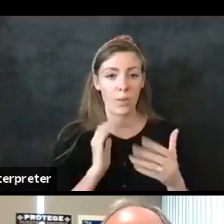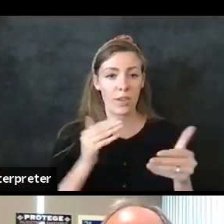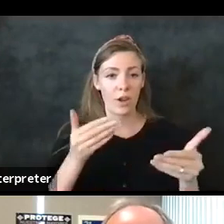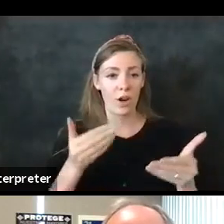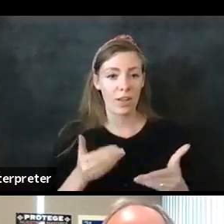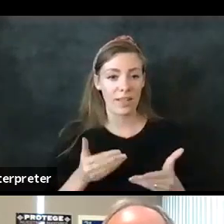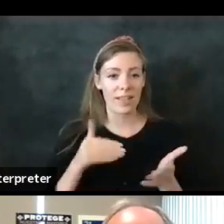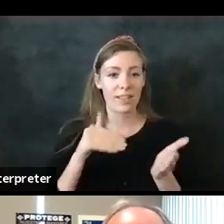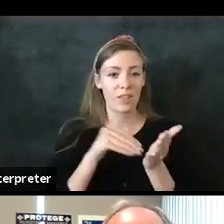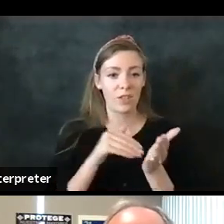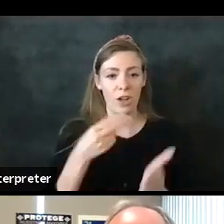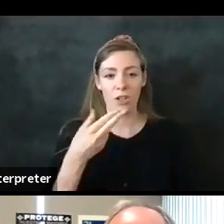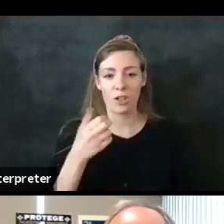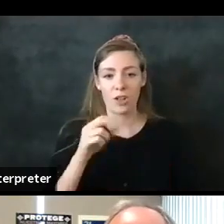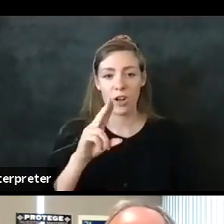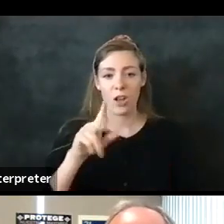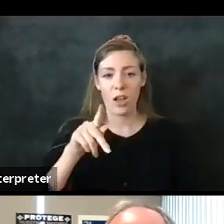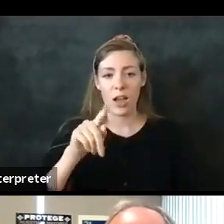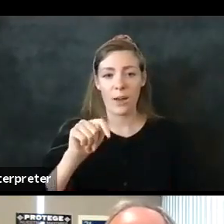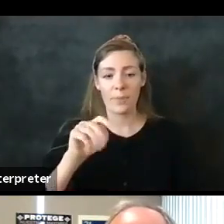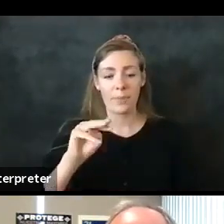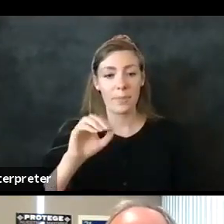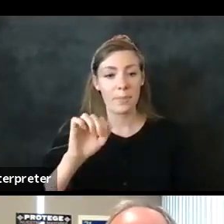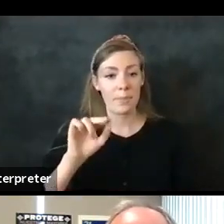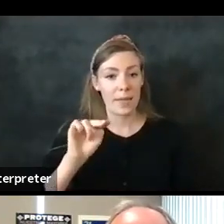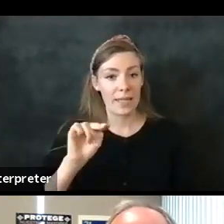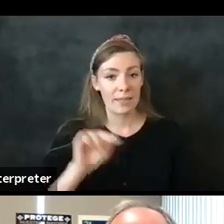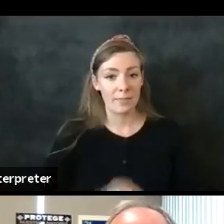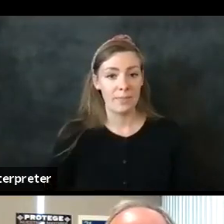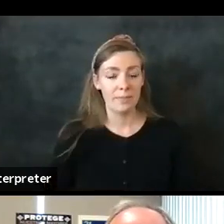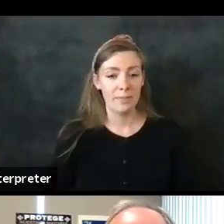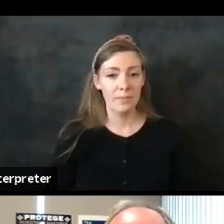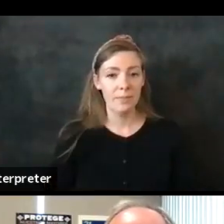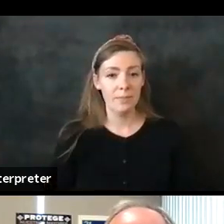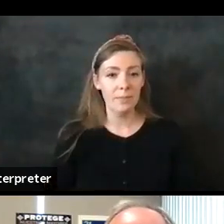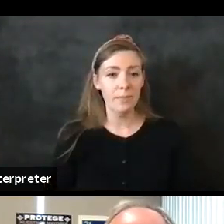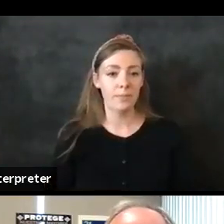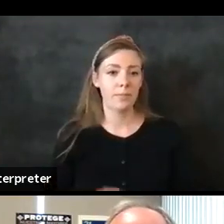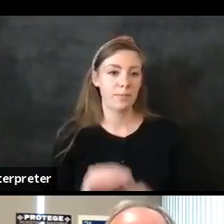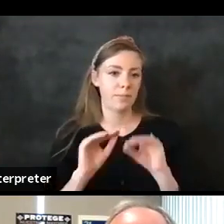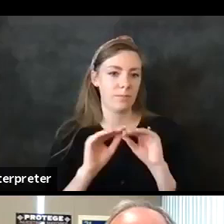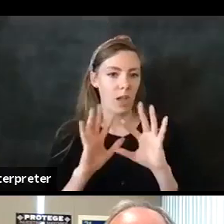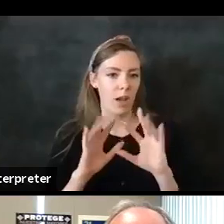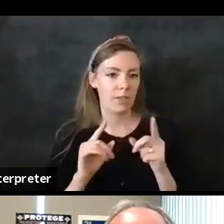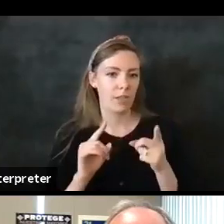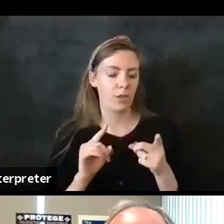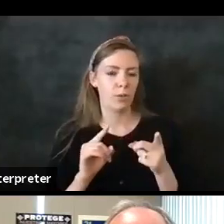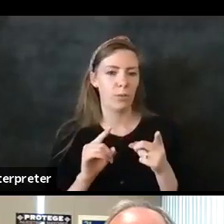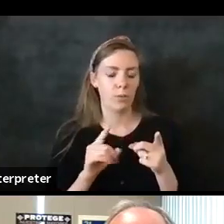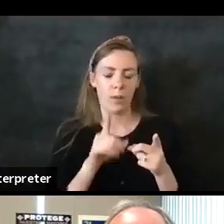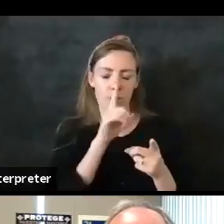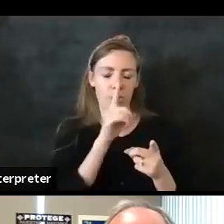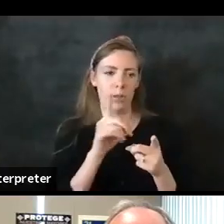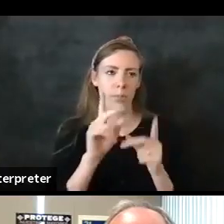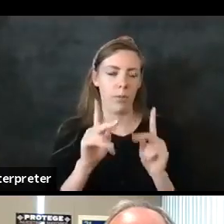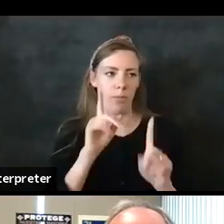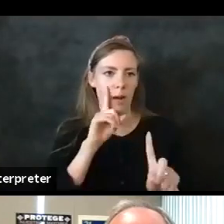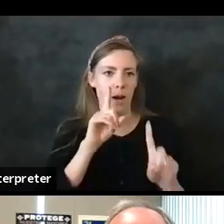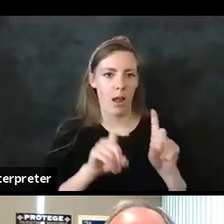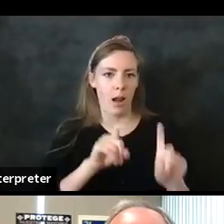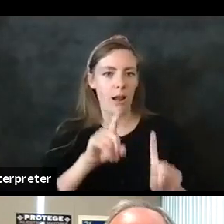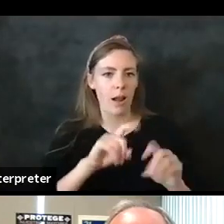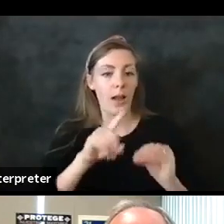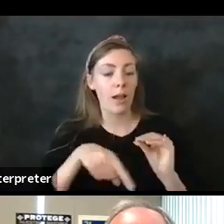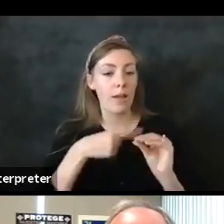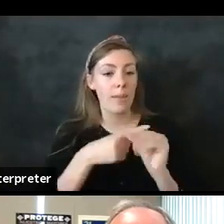respected local pediatrician. Dr. Hoffman, obviously, you have been, no doubt, getting a lot of questions about